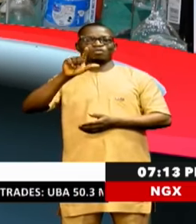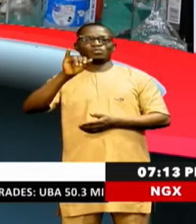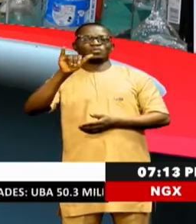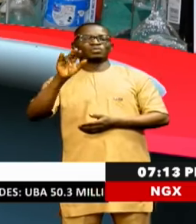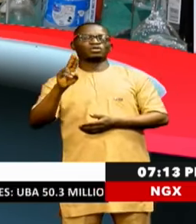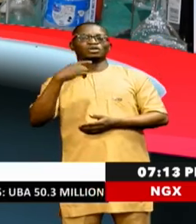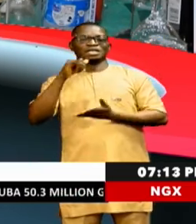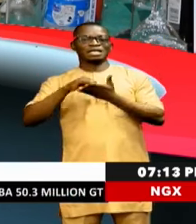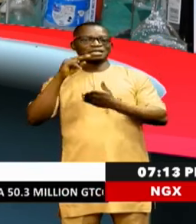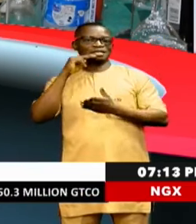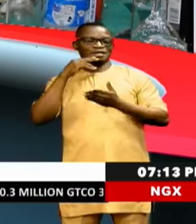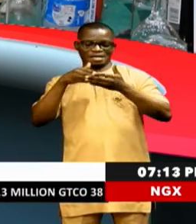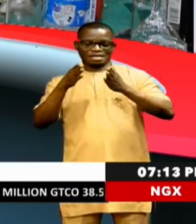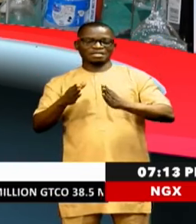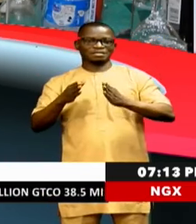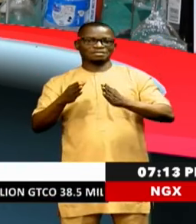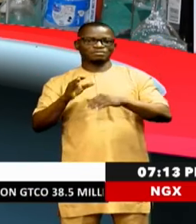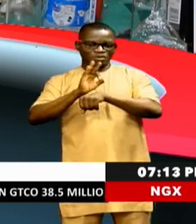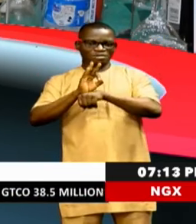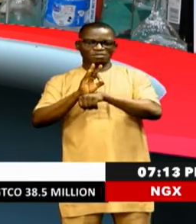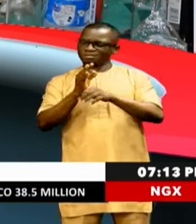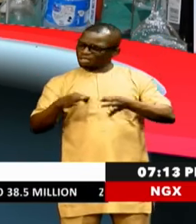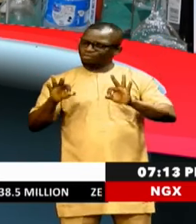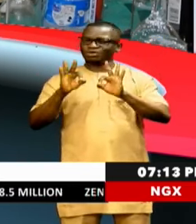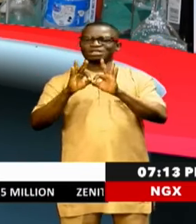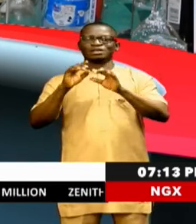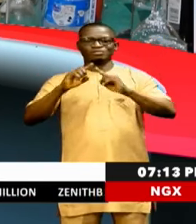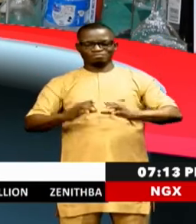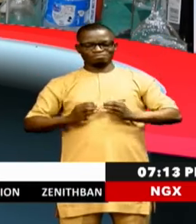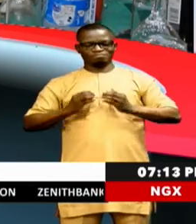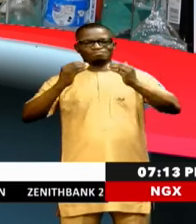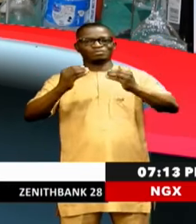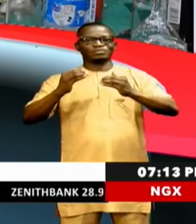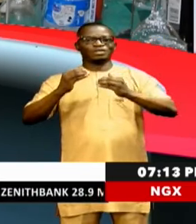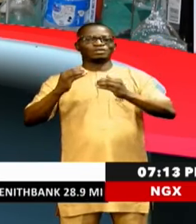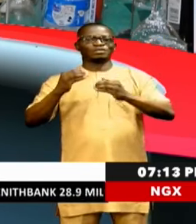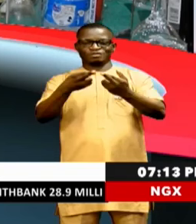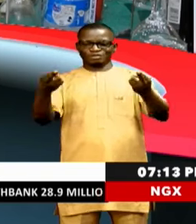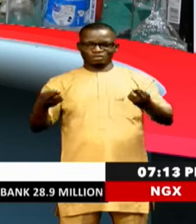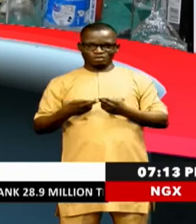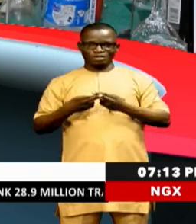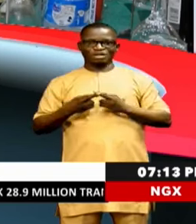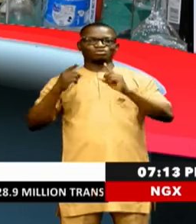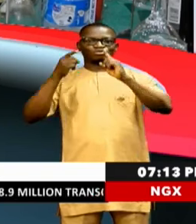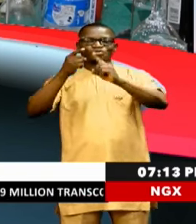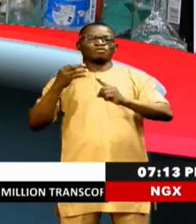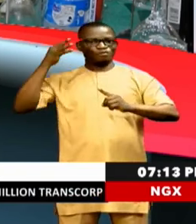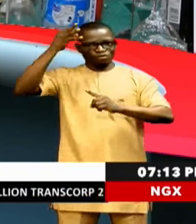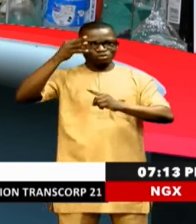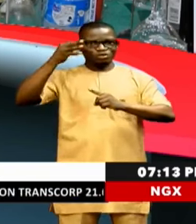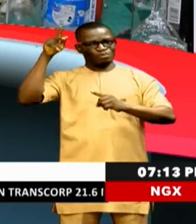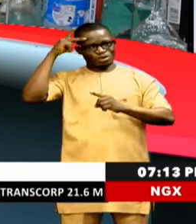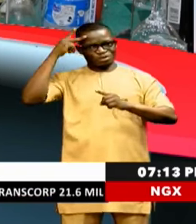says Nigeria's leadership role will be more strategic to propel the regional bloc into a future of political